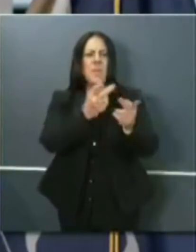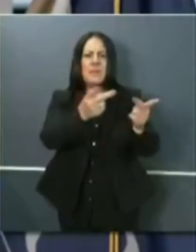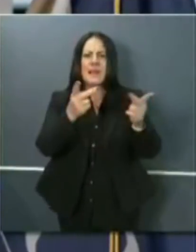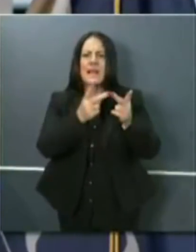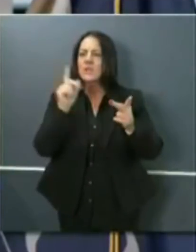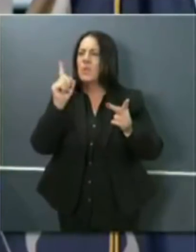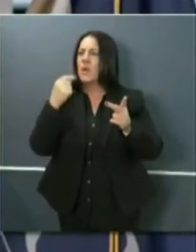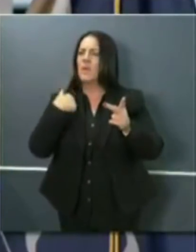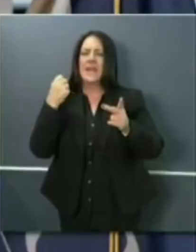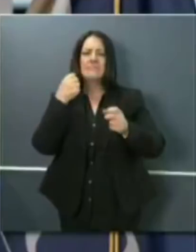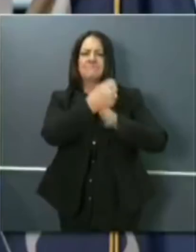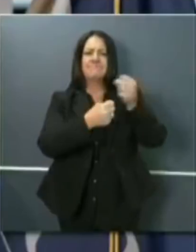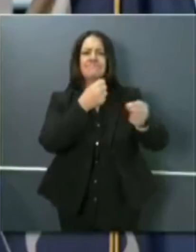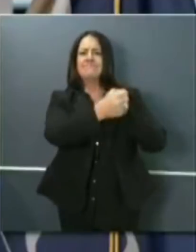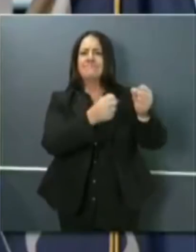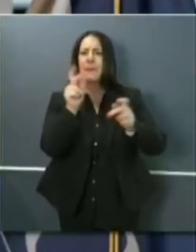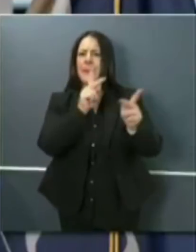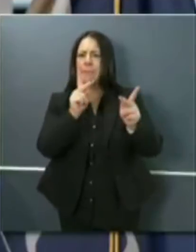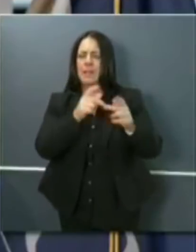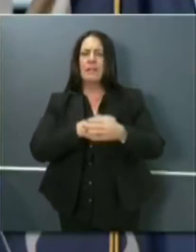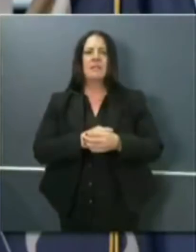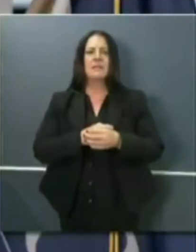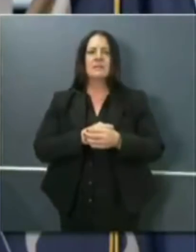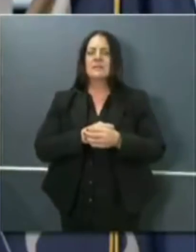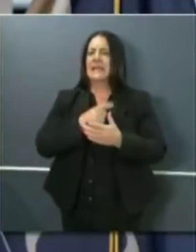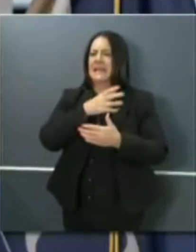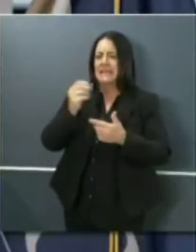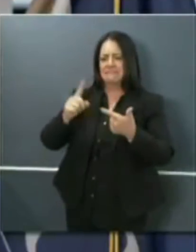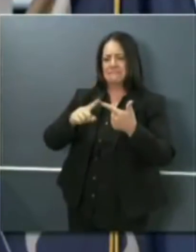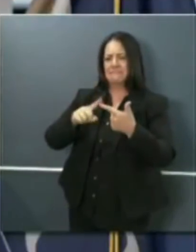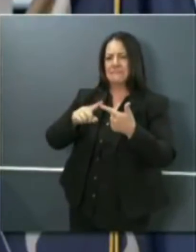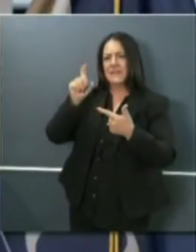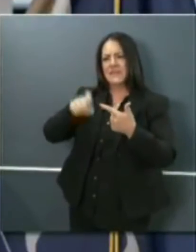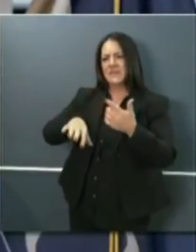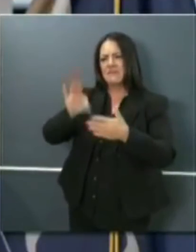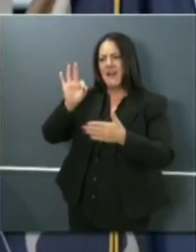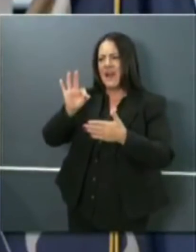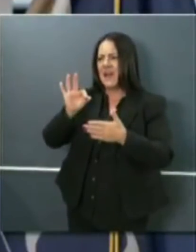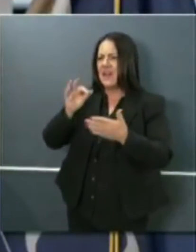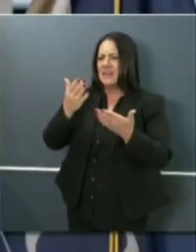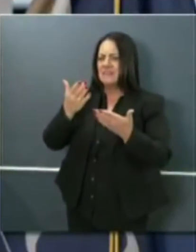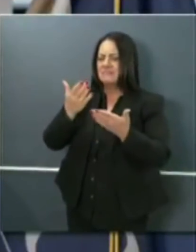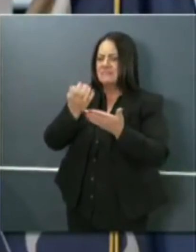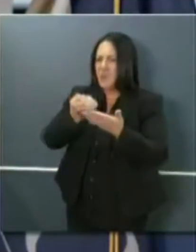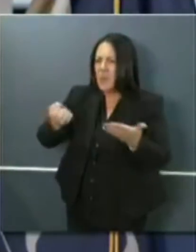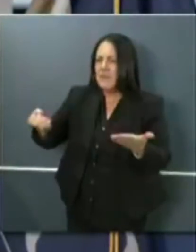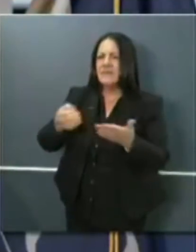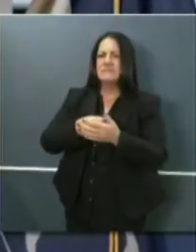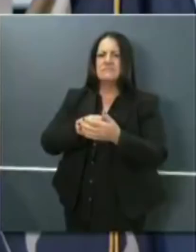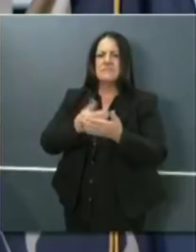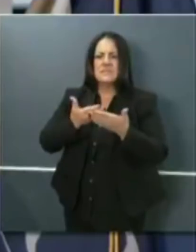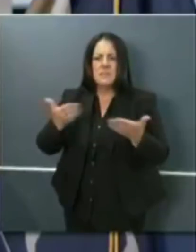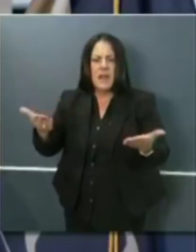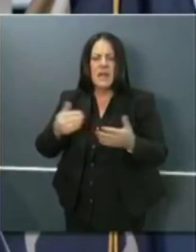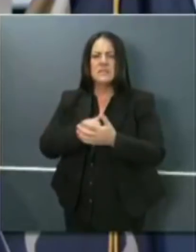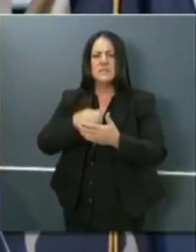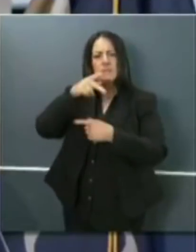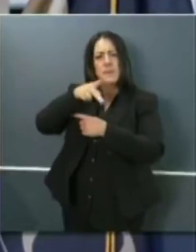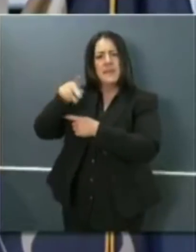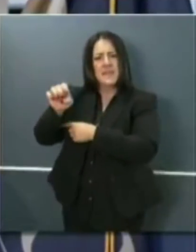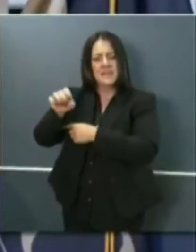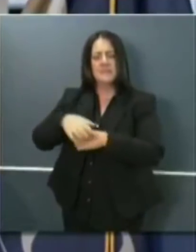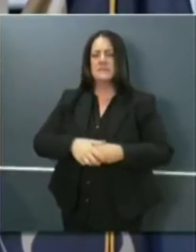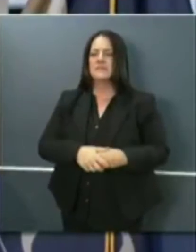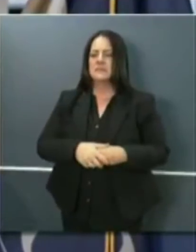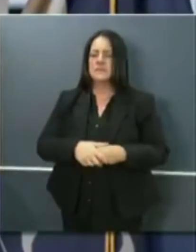two, requires having adequate supplies from PPEs to the ventilators. And importantly, number three, requires